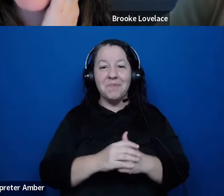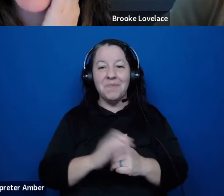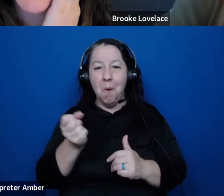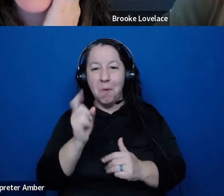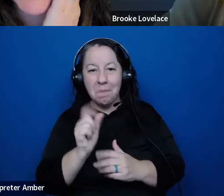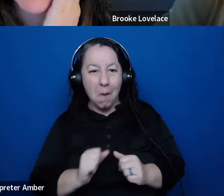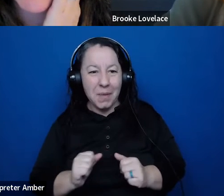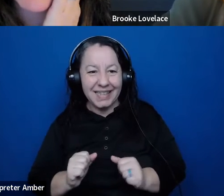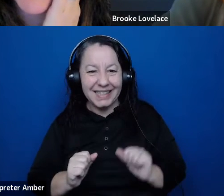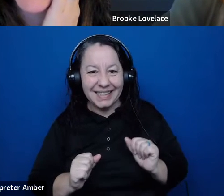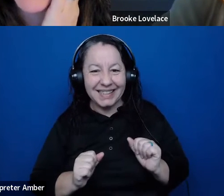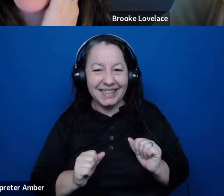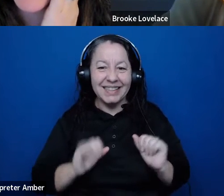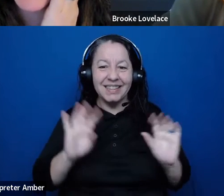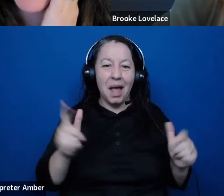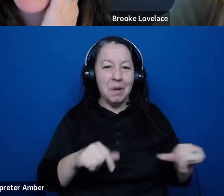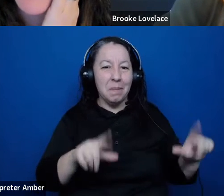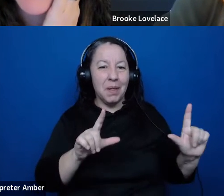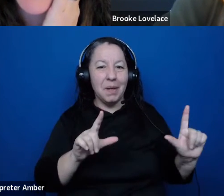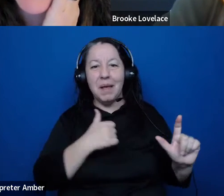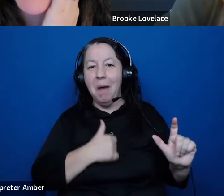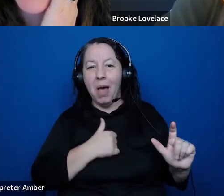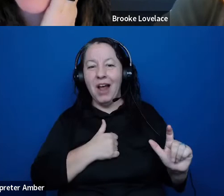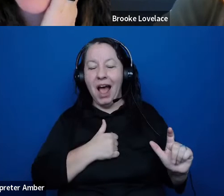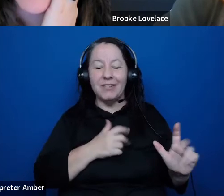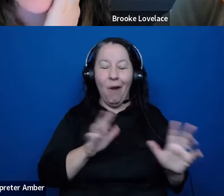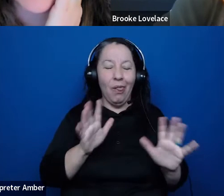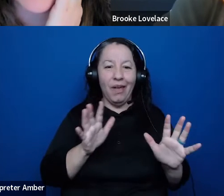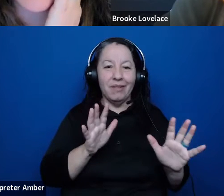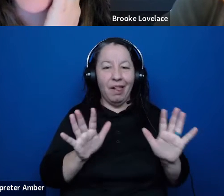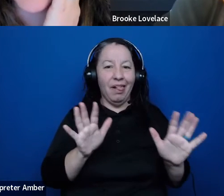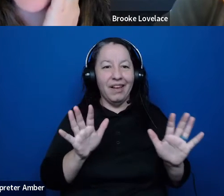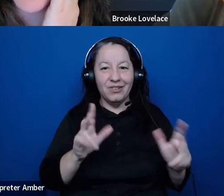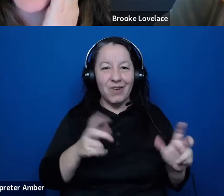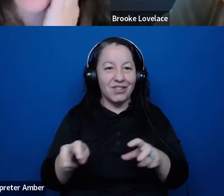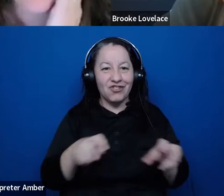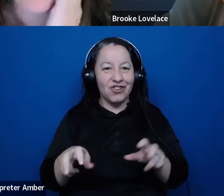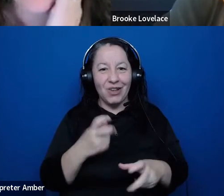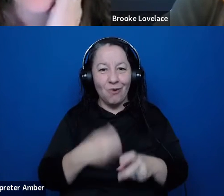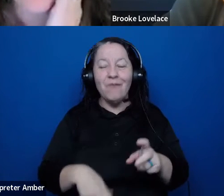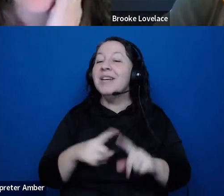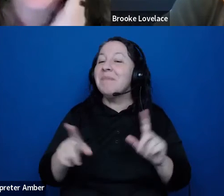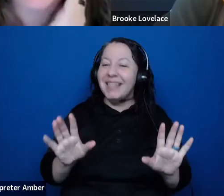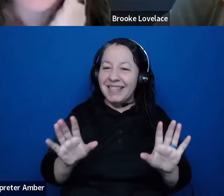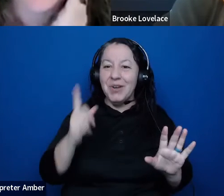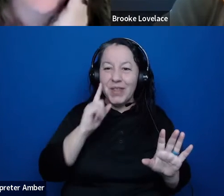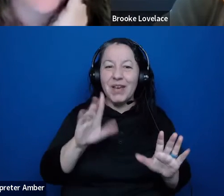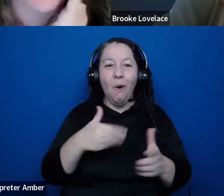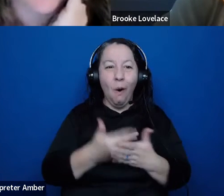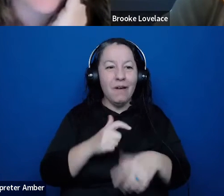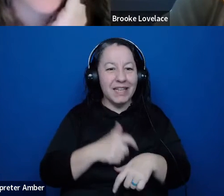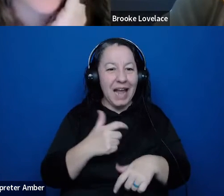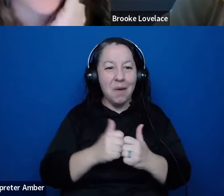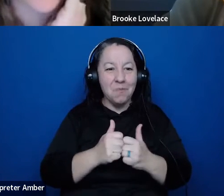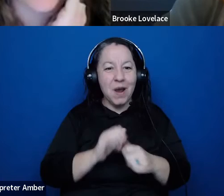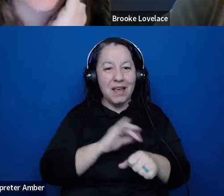while I pull this back up. Apologies for the rough transitions here. You'd think for in all this time with pandemics that we